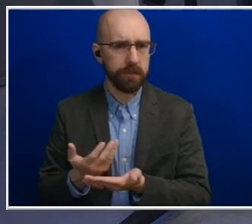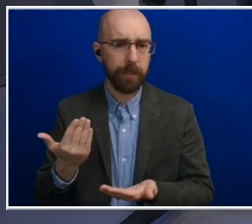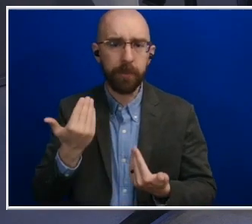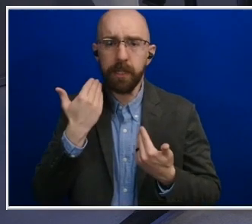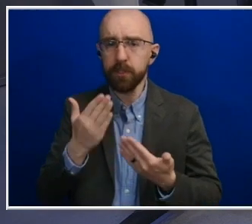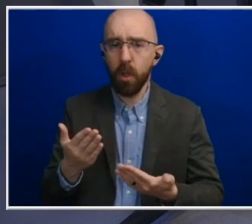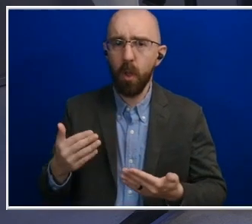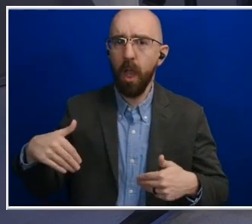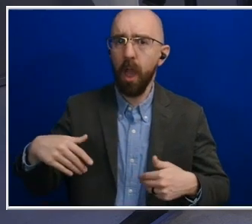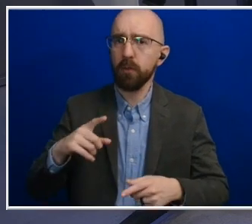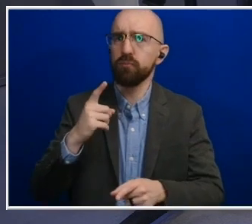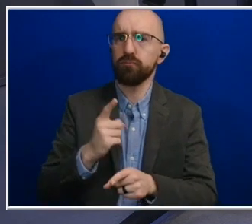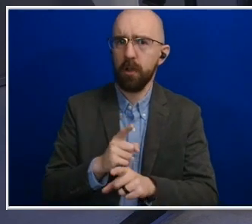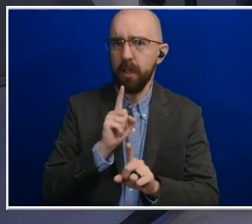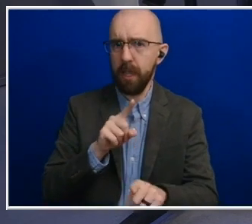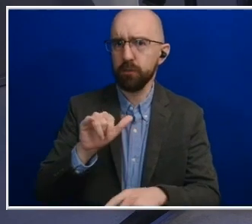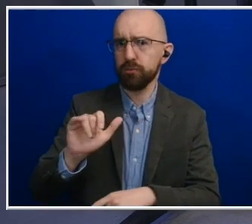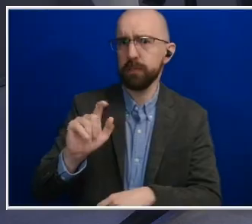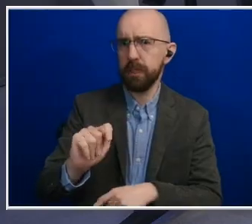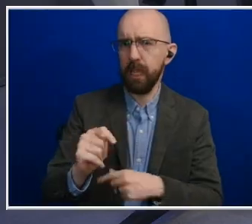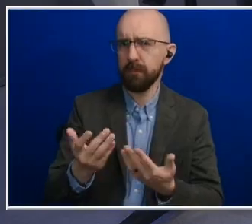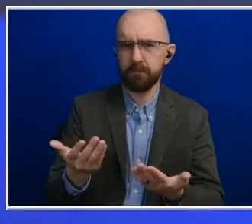answers yet? What do they do?